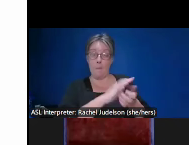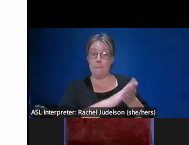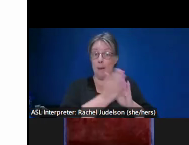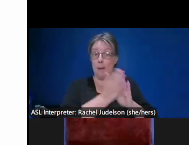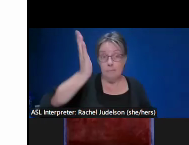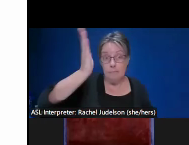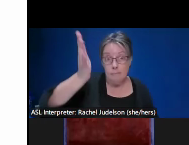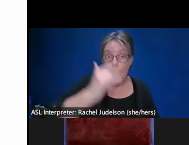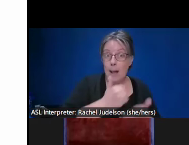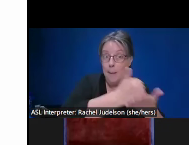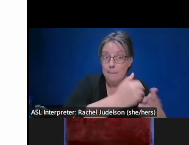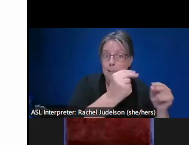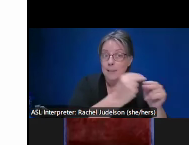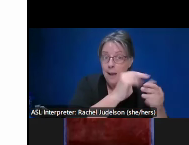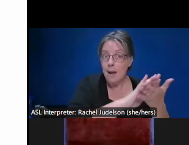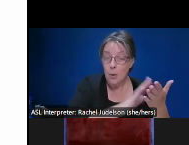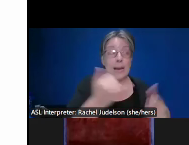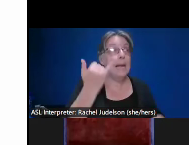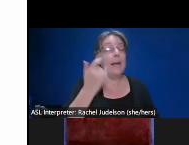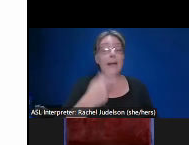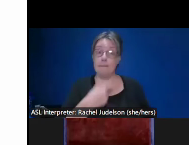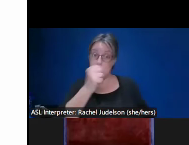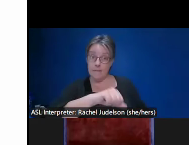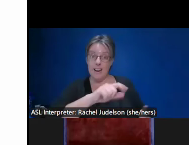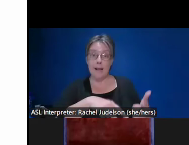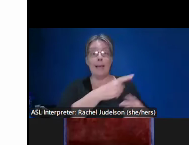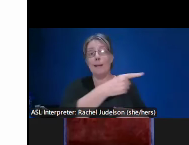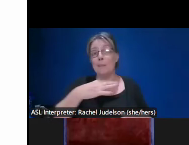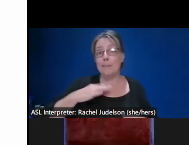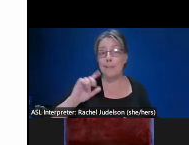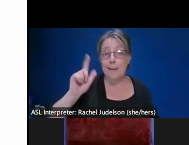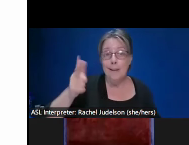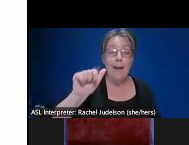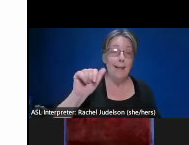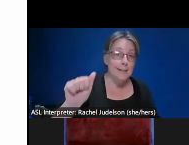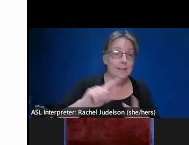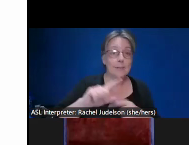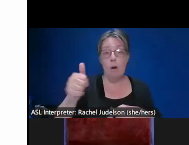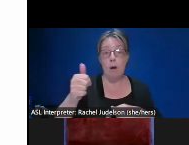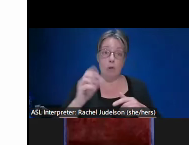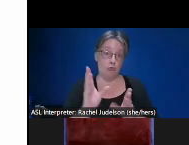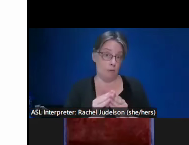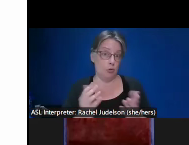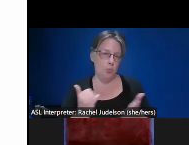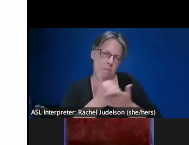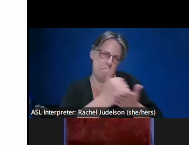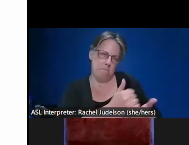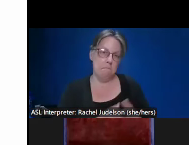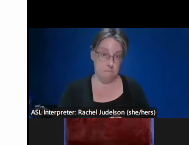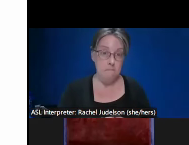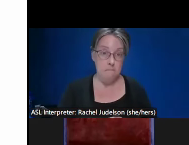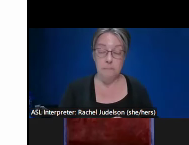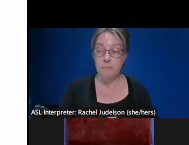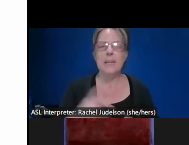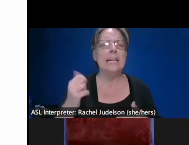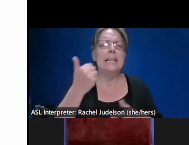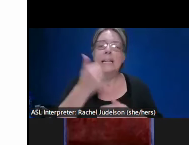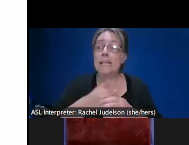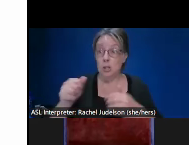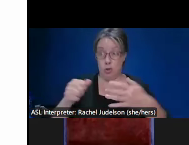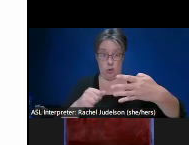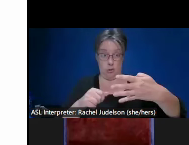in their reapplication to either LSA or some other conference. We're going to talk more about each of these